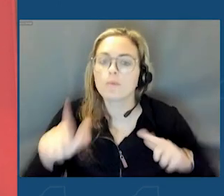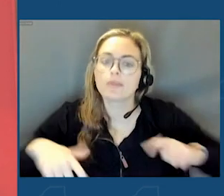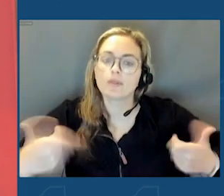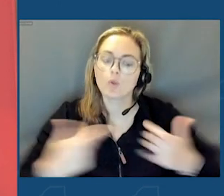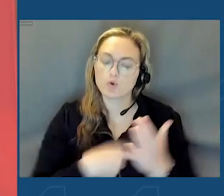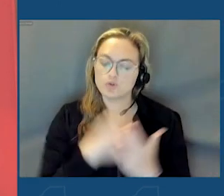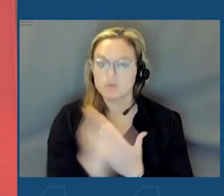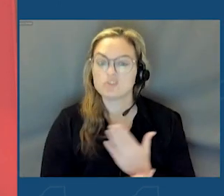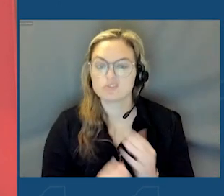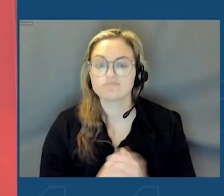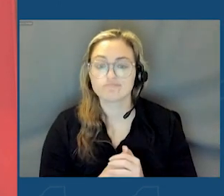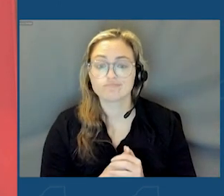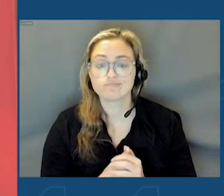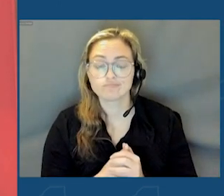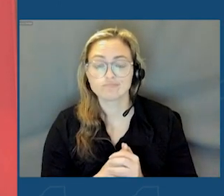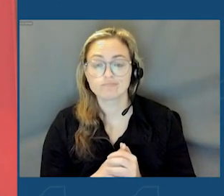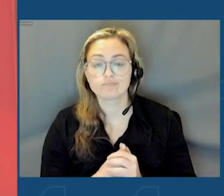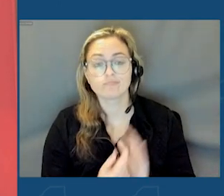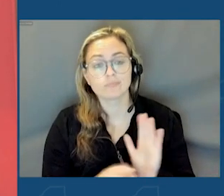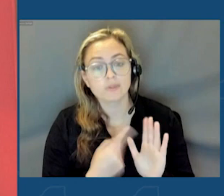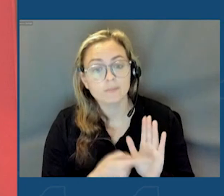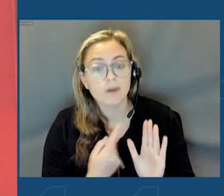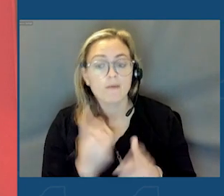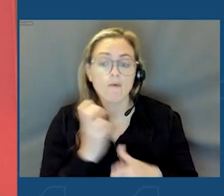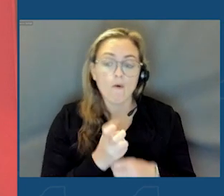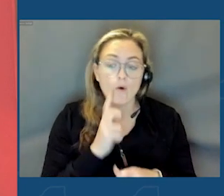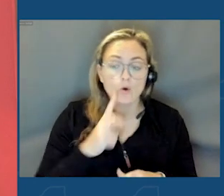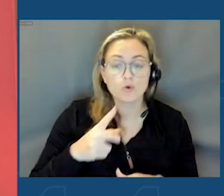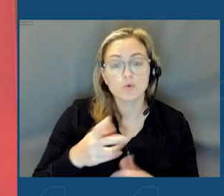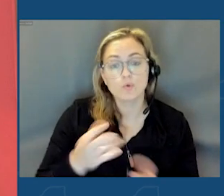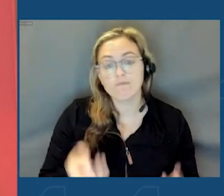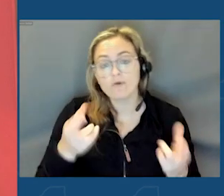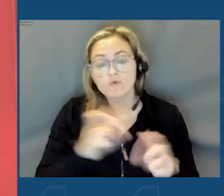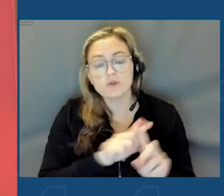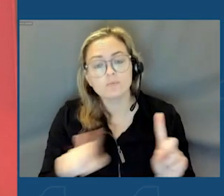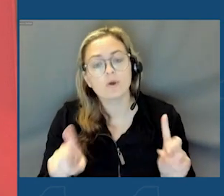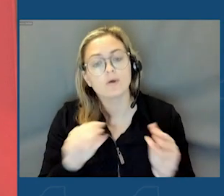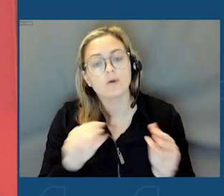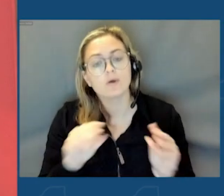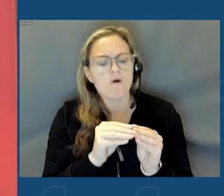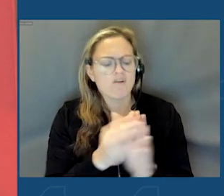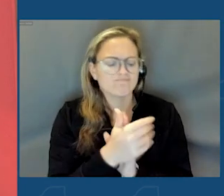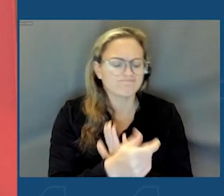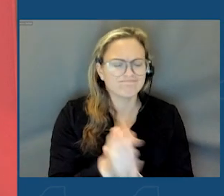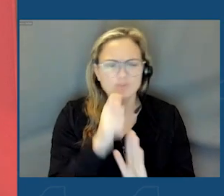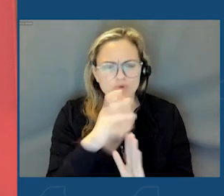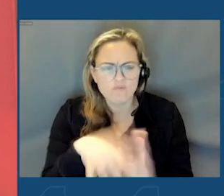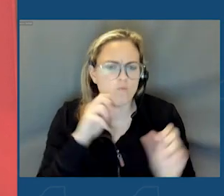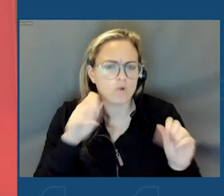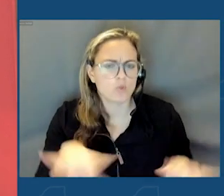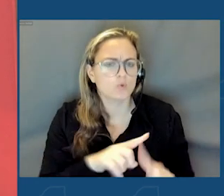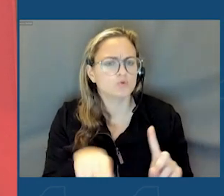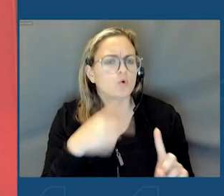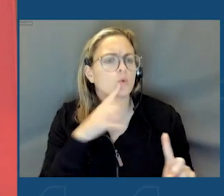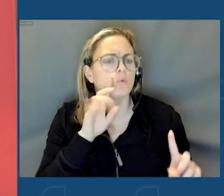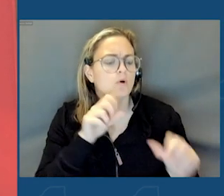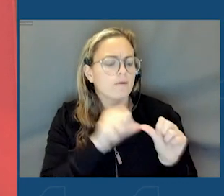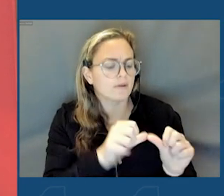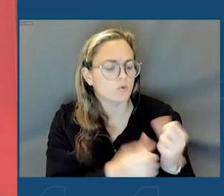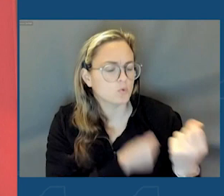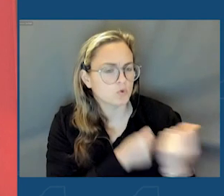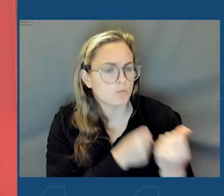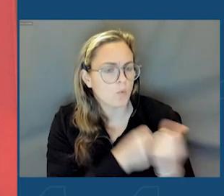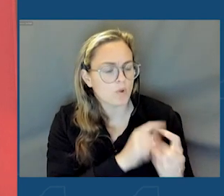projects, the ones that sometimes it's hard to fundraise for, but are masterpieces that we never want to lose. So we're going to continue supporting